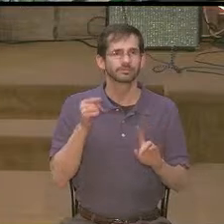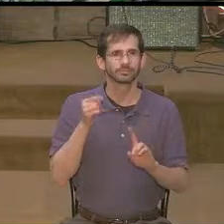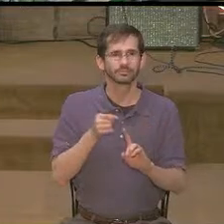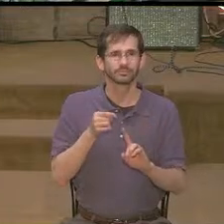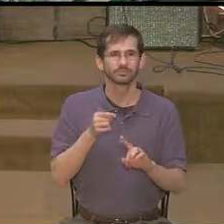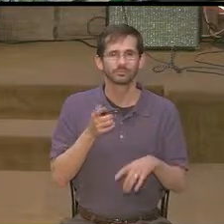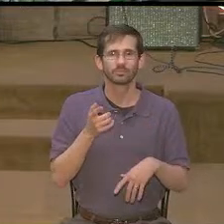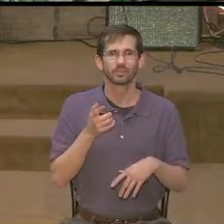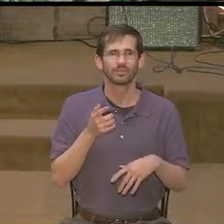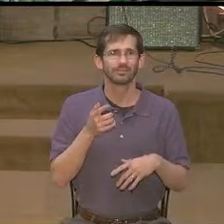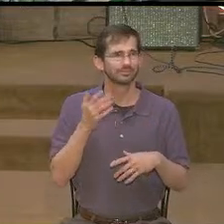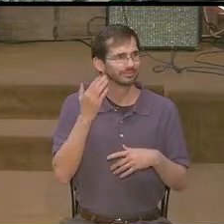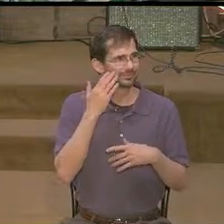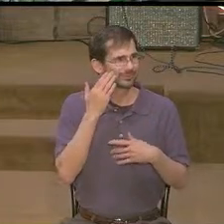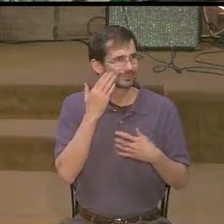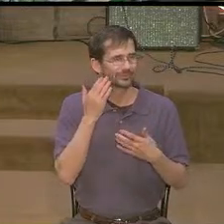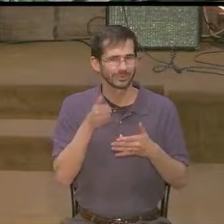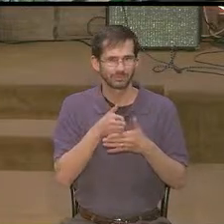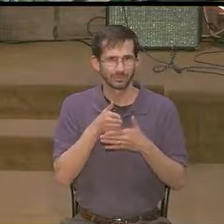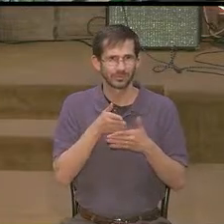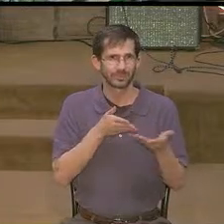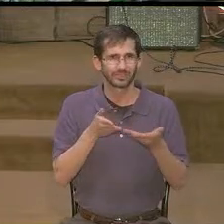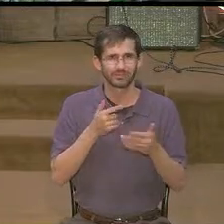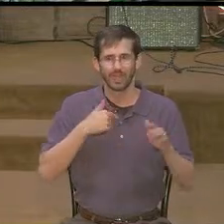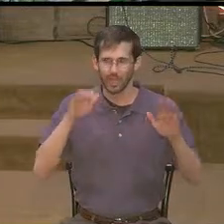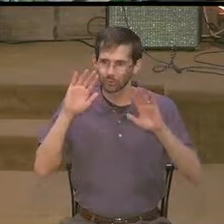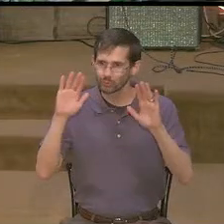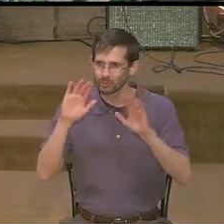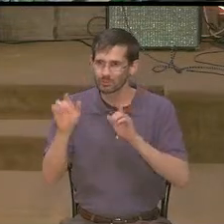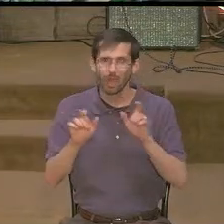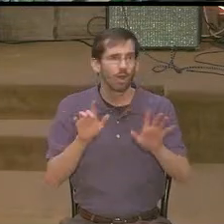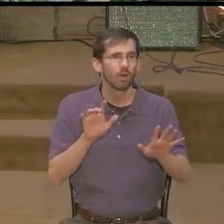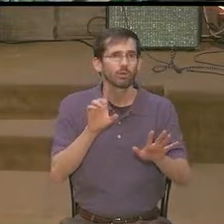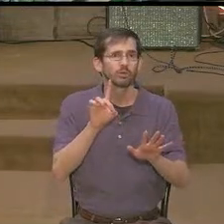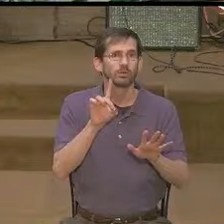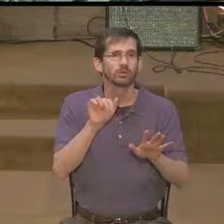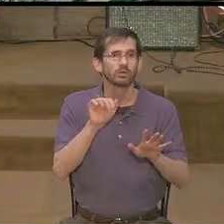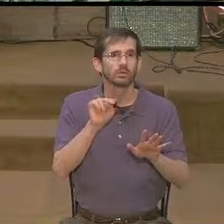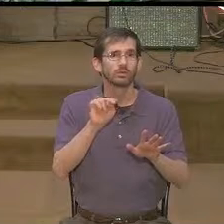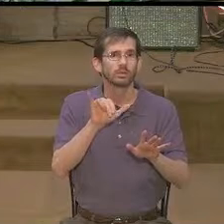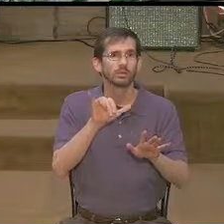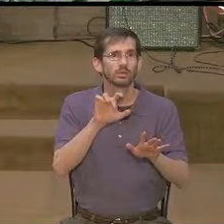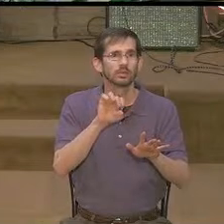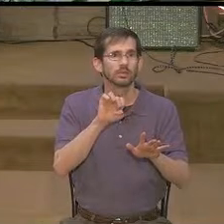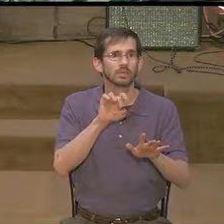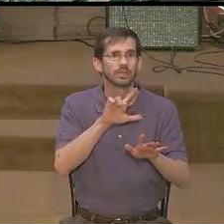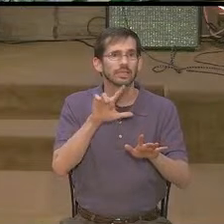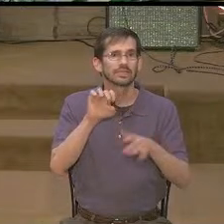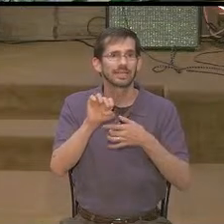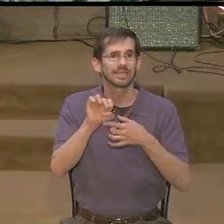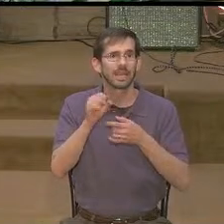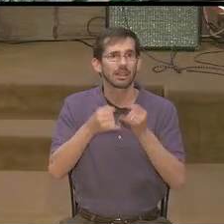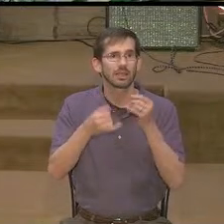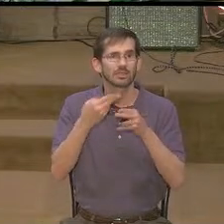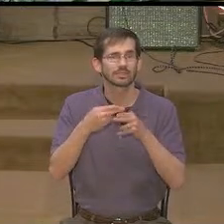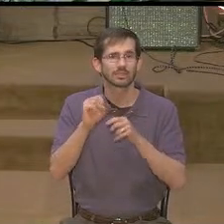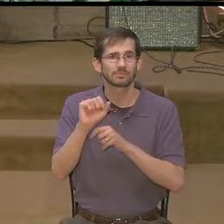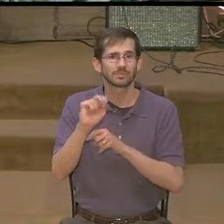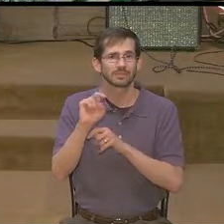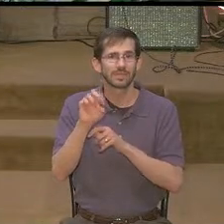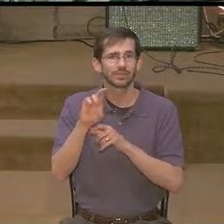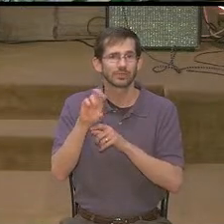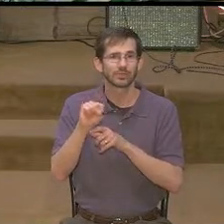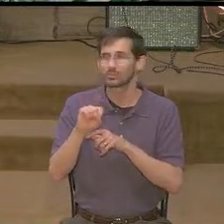I greet people like I did greet people. And by the way, Danielle Sanders, John's cousin, was so awesome. Y'all clap your hands.